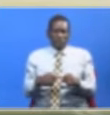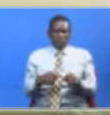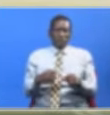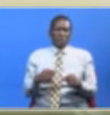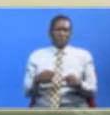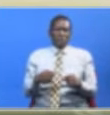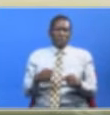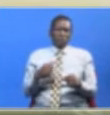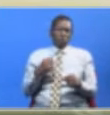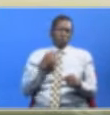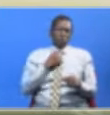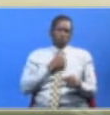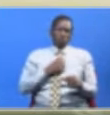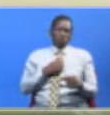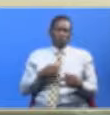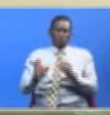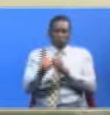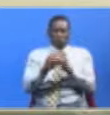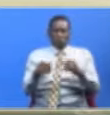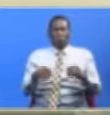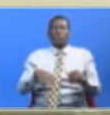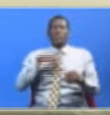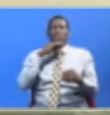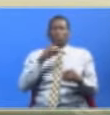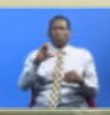country for the loss of the CDF.